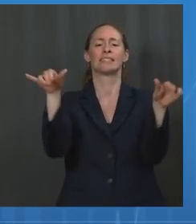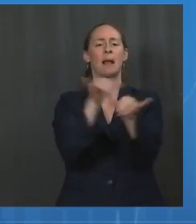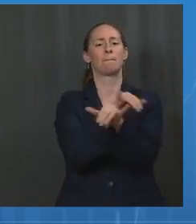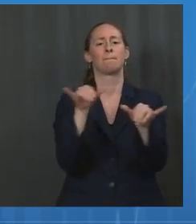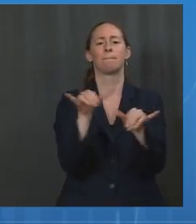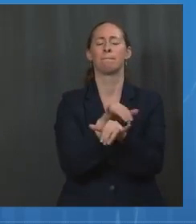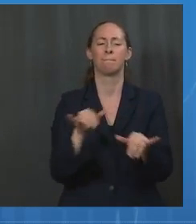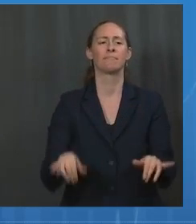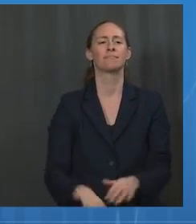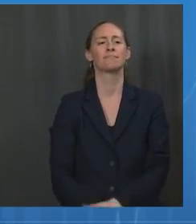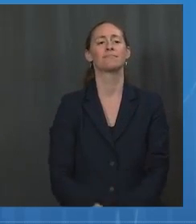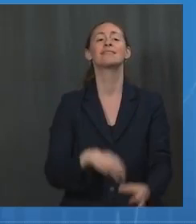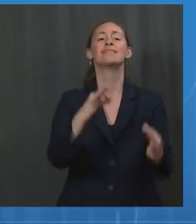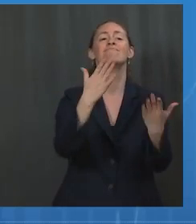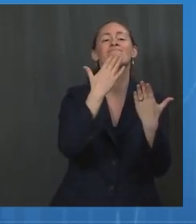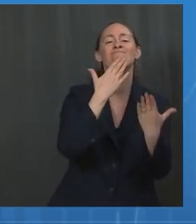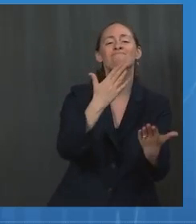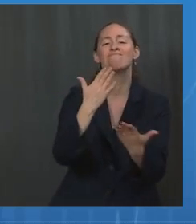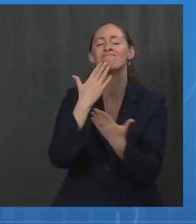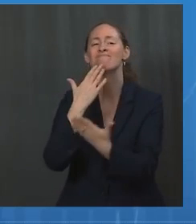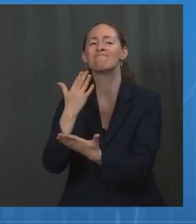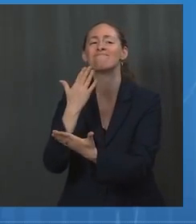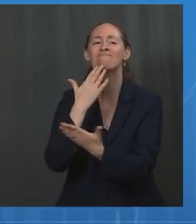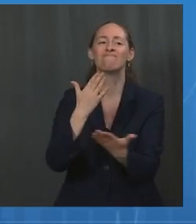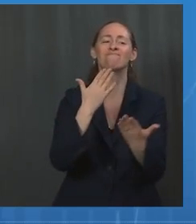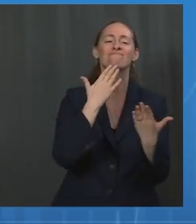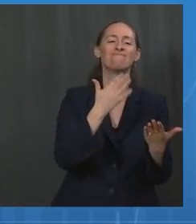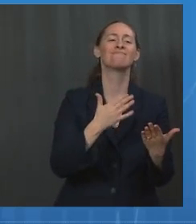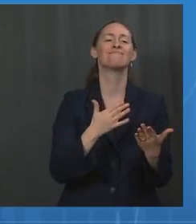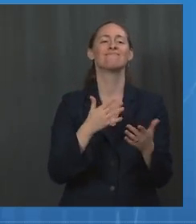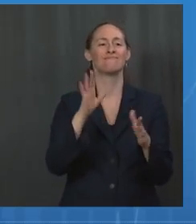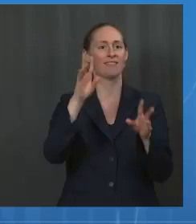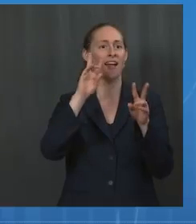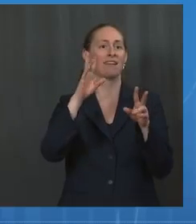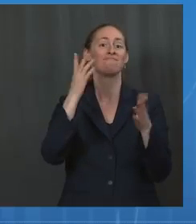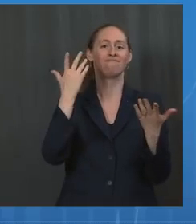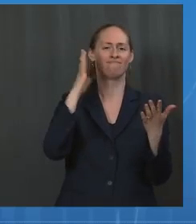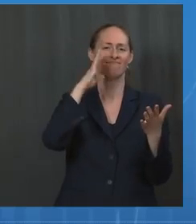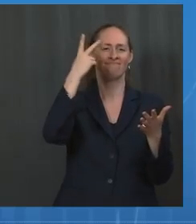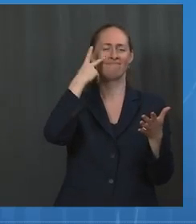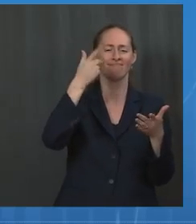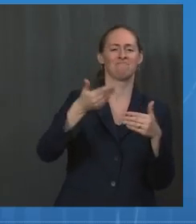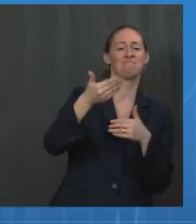Well, thank you, everybody. We'll look forward to returning